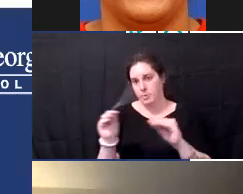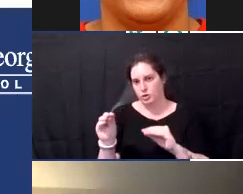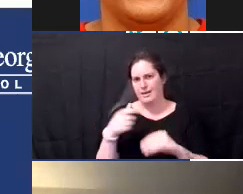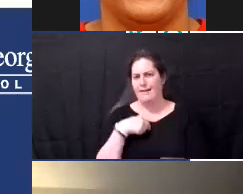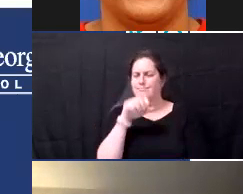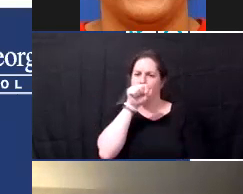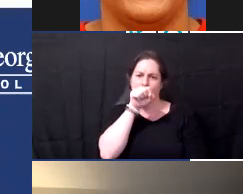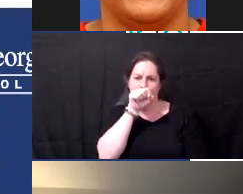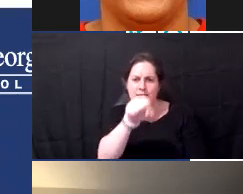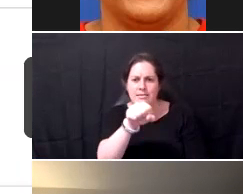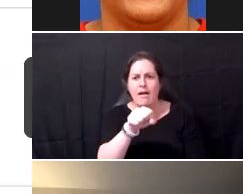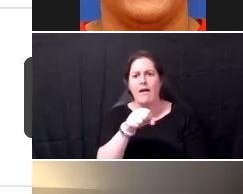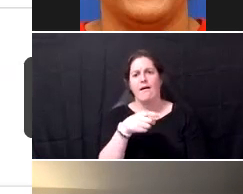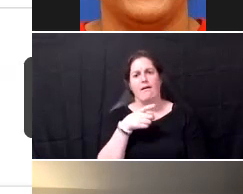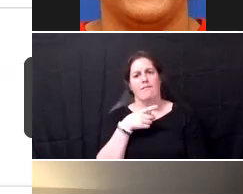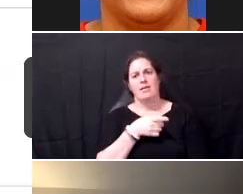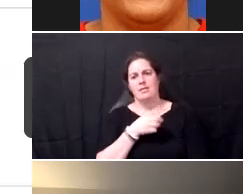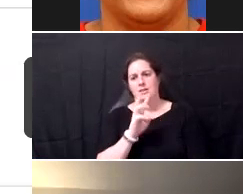site because